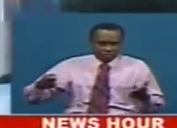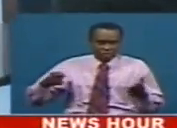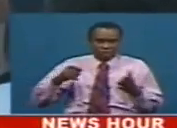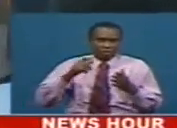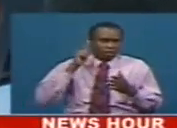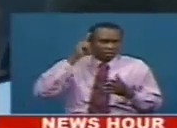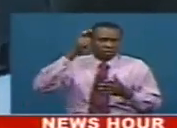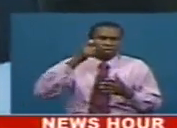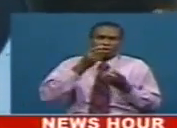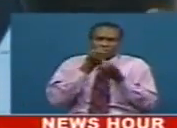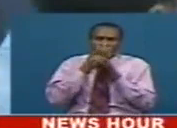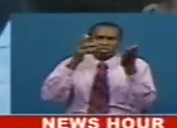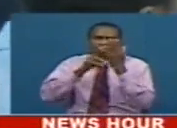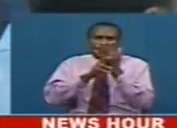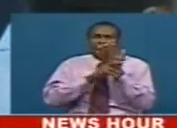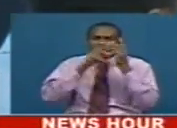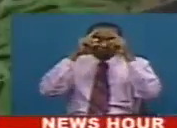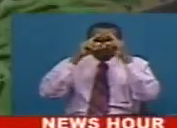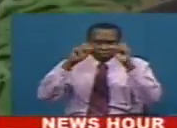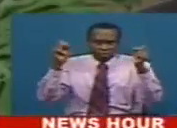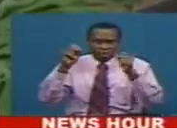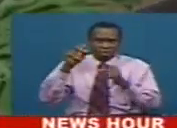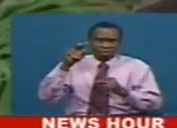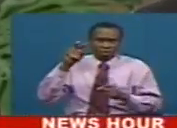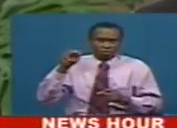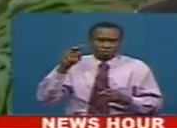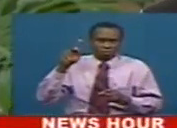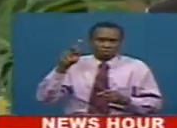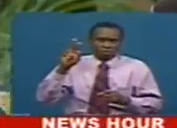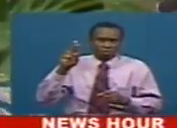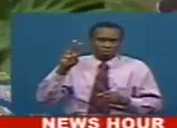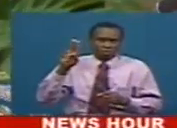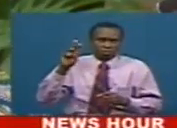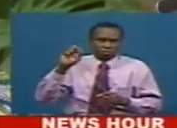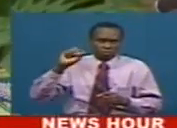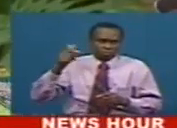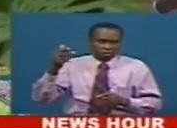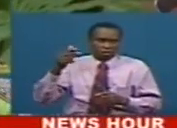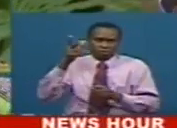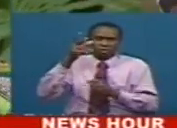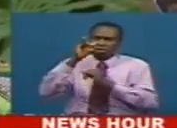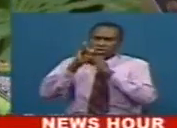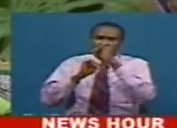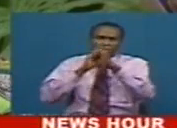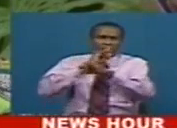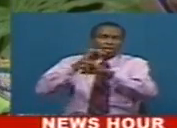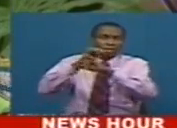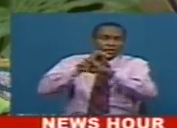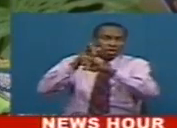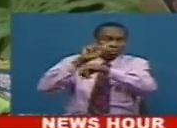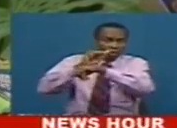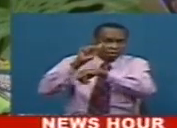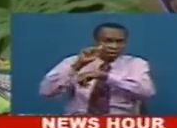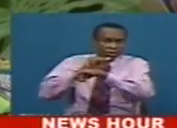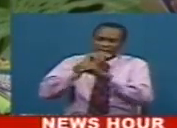indicates the commitment of the U.S. to invest in Ghana's economy. Industrialization is actually number one on the agenda. It specifically mentions our one district,